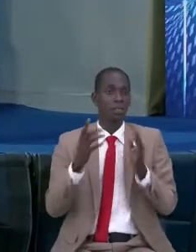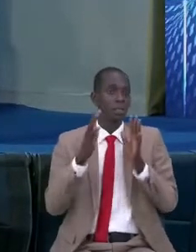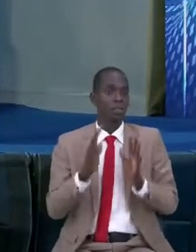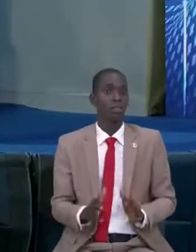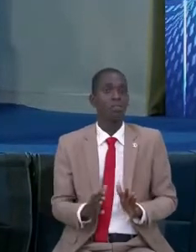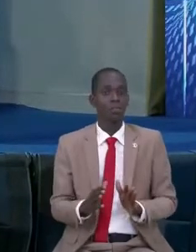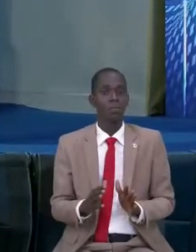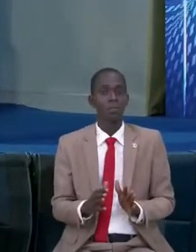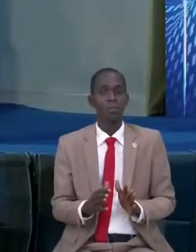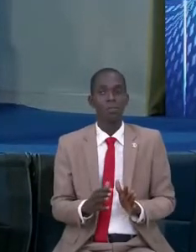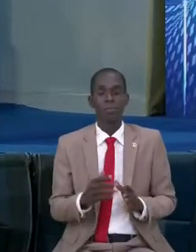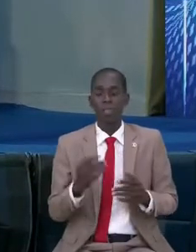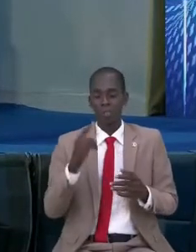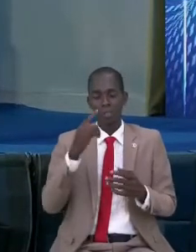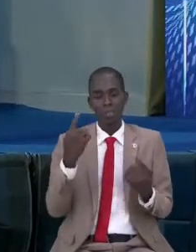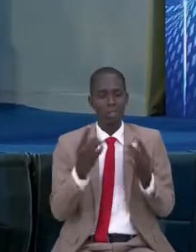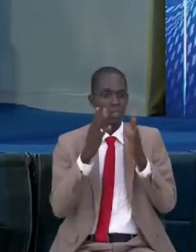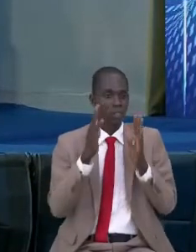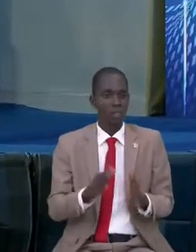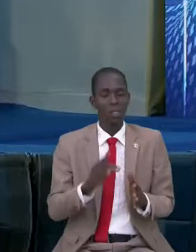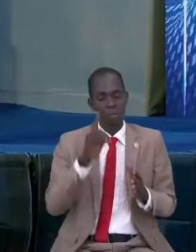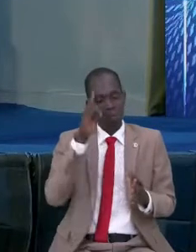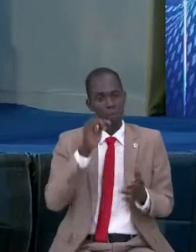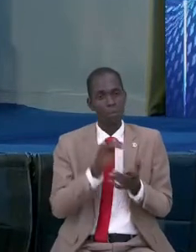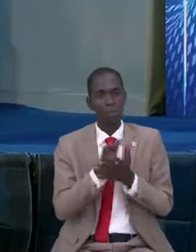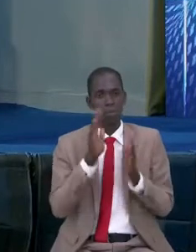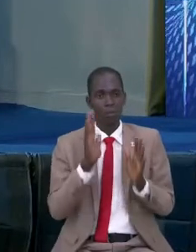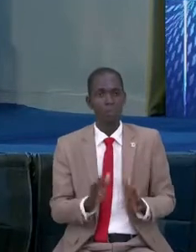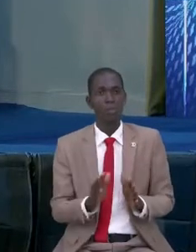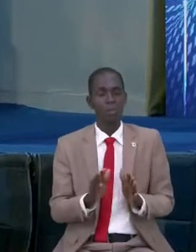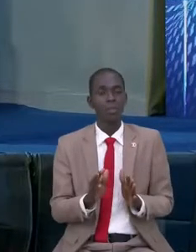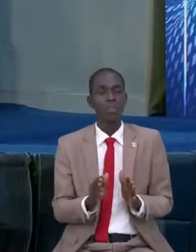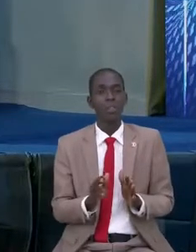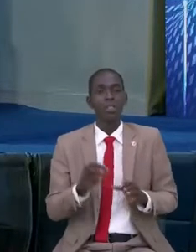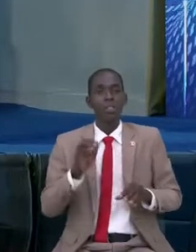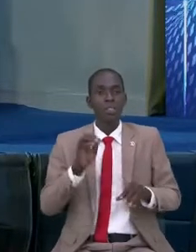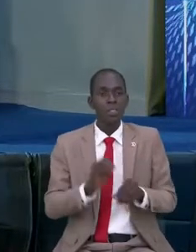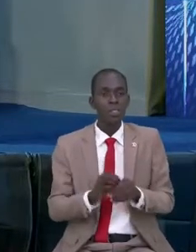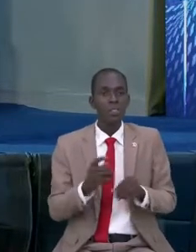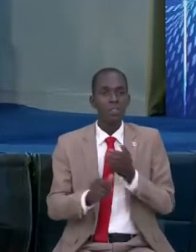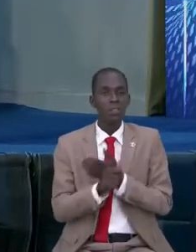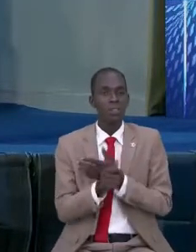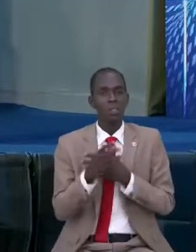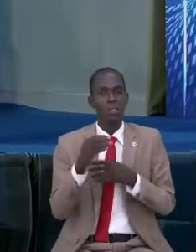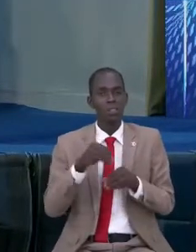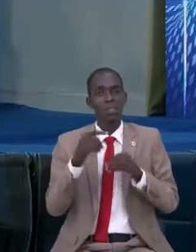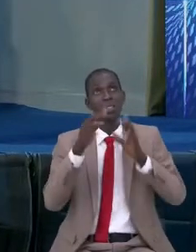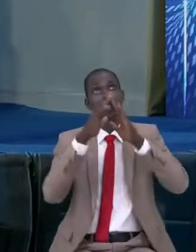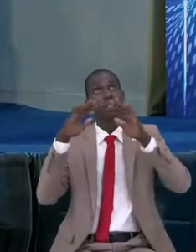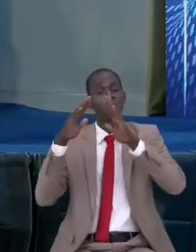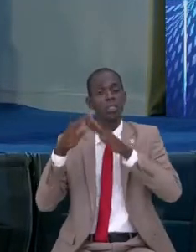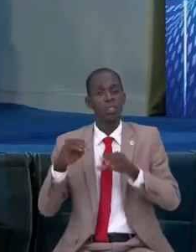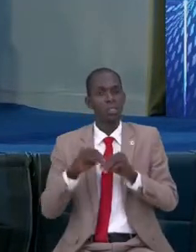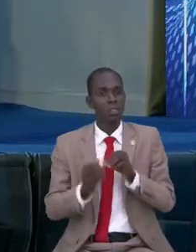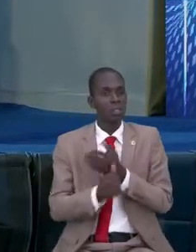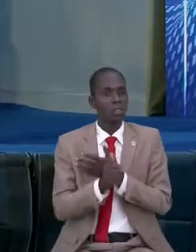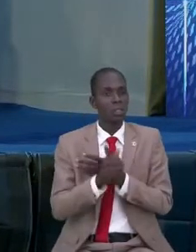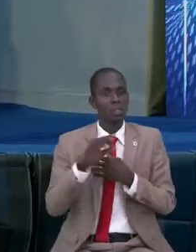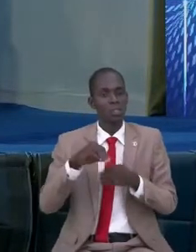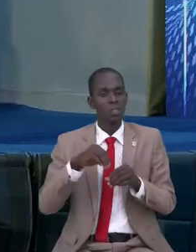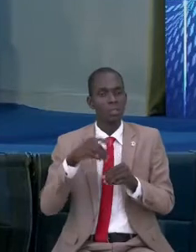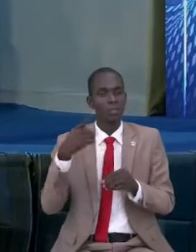errant unbelievers, pagans, in perils in the city, in perils in the wilderness,